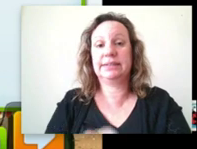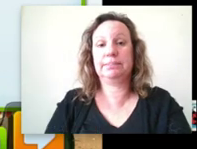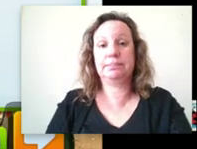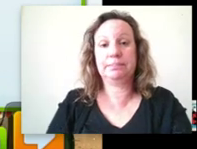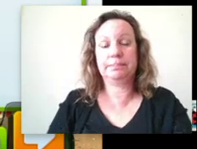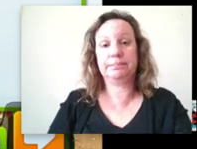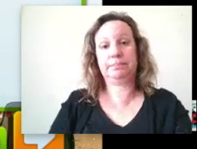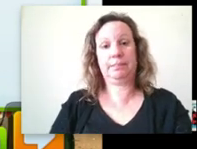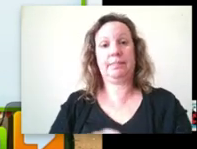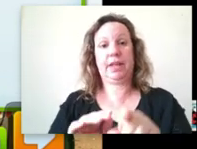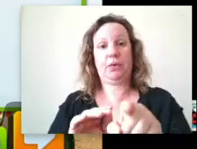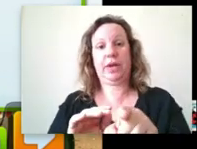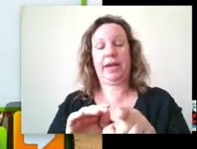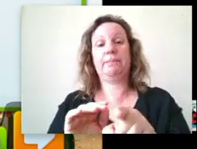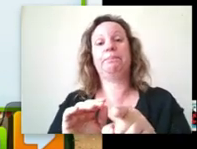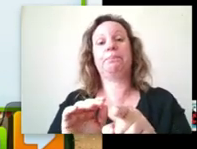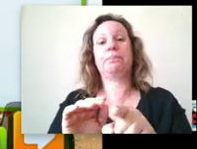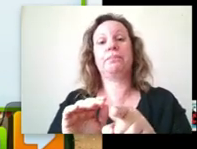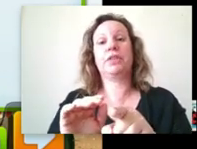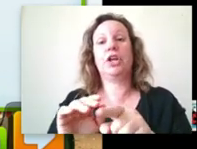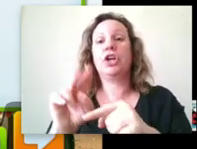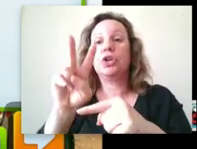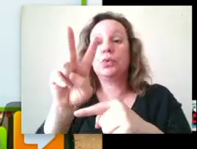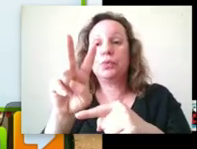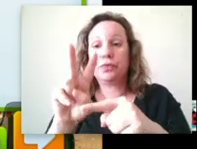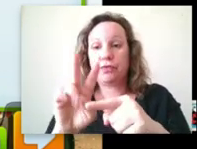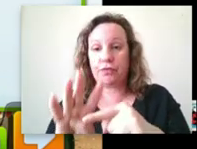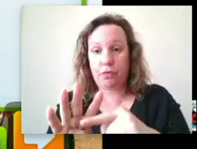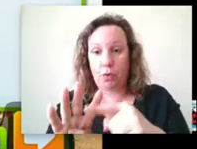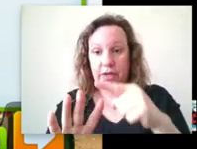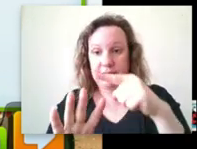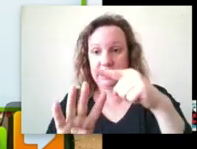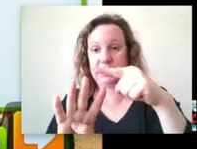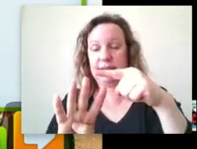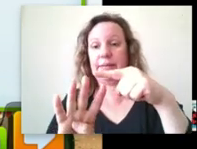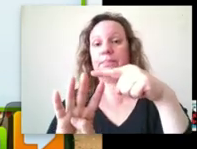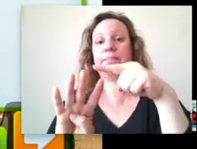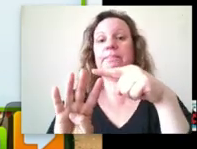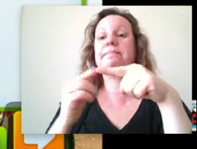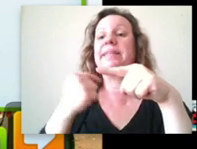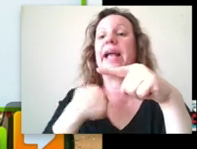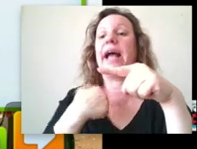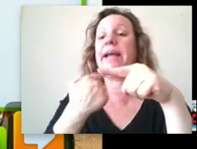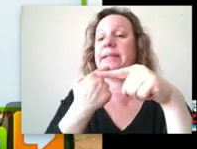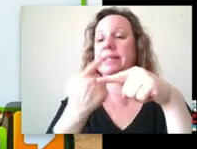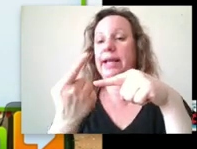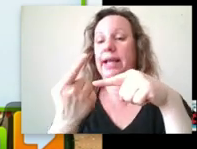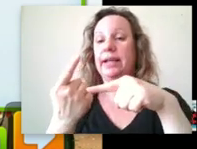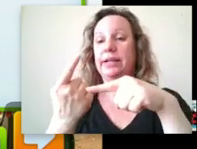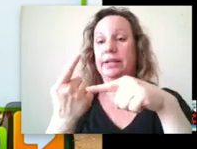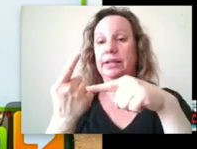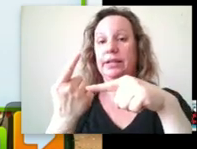is the halfway mark because it is 2/4. So I'm going to say that it is